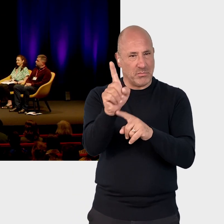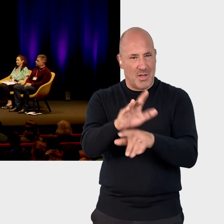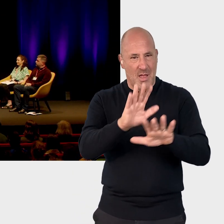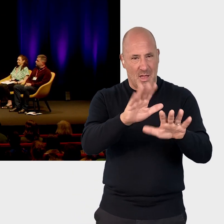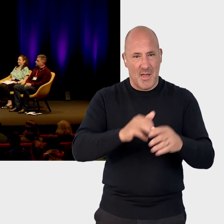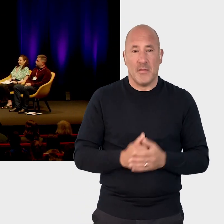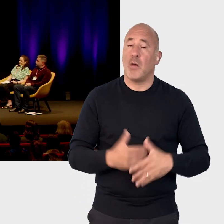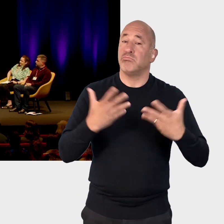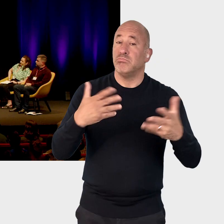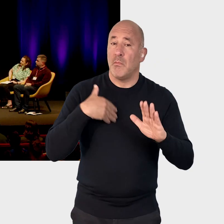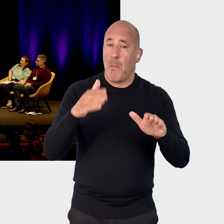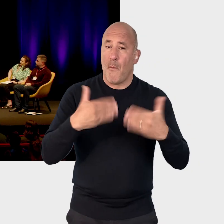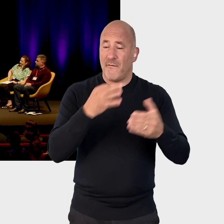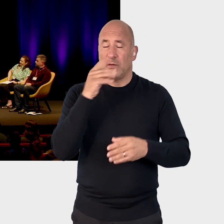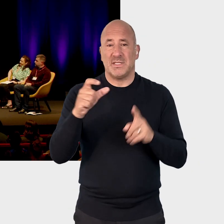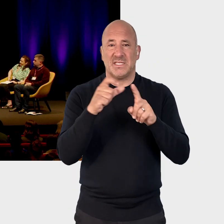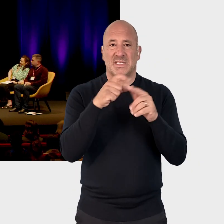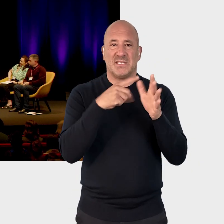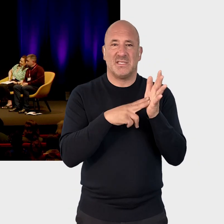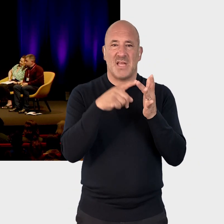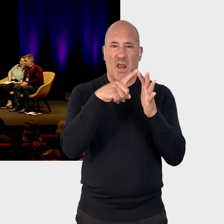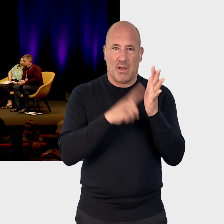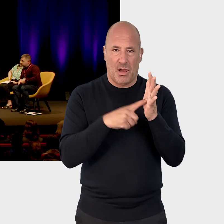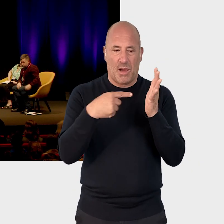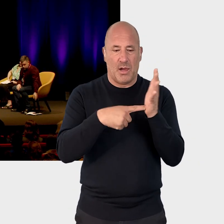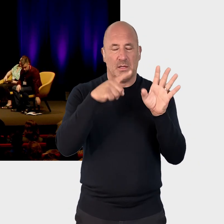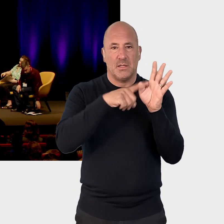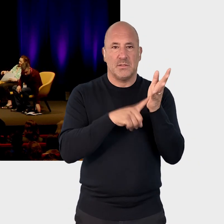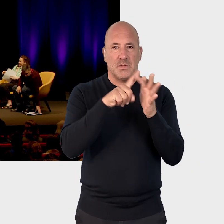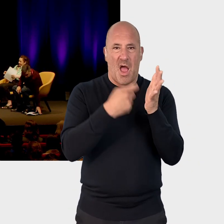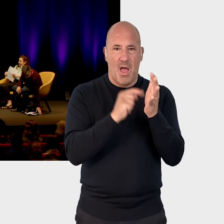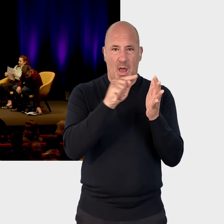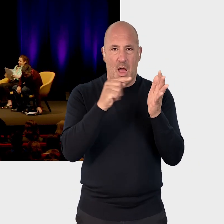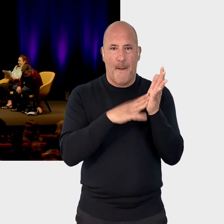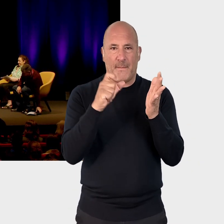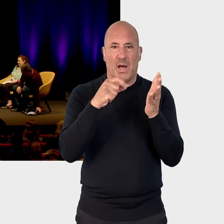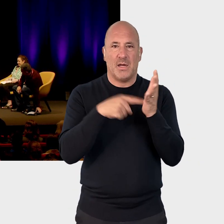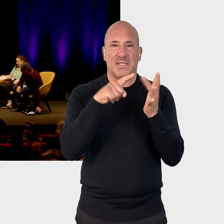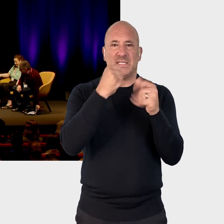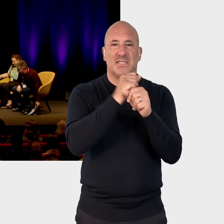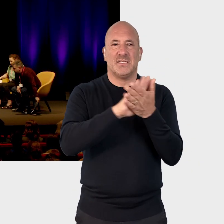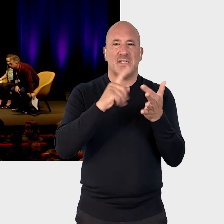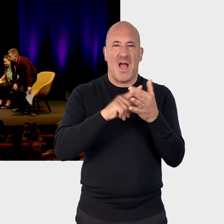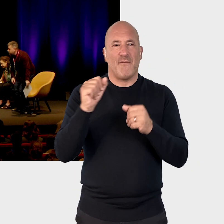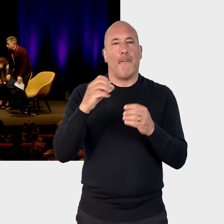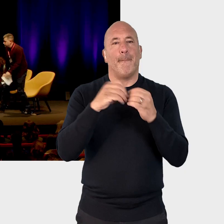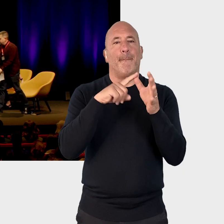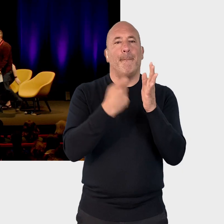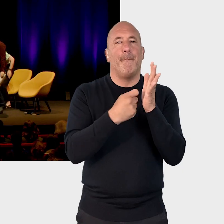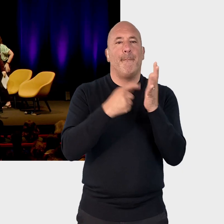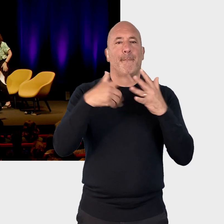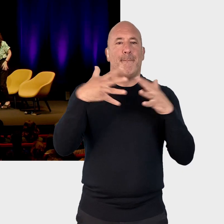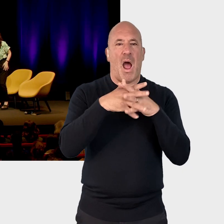hold on to those, put them on Mentimeter. But with further ado, I'm going to move on and ask Daniel McTighe